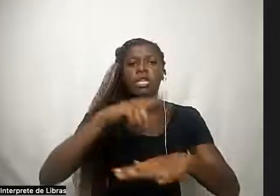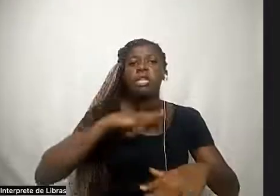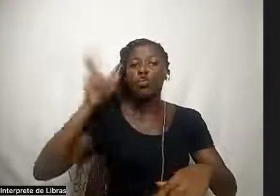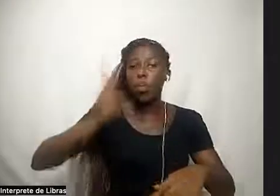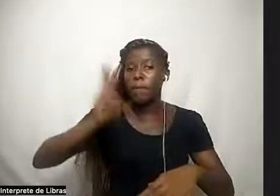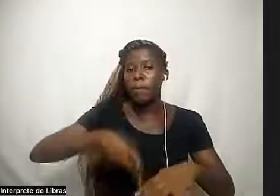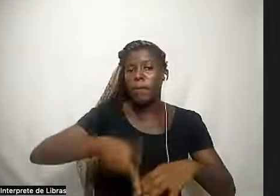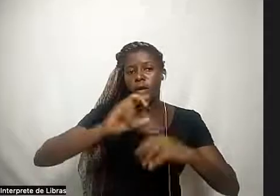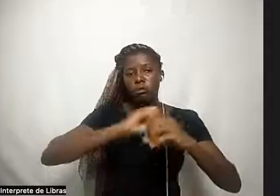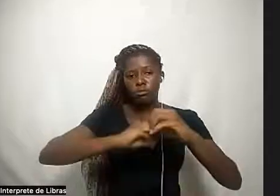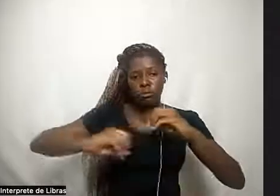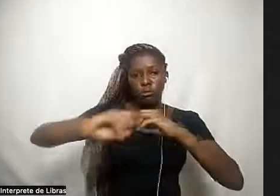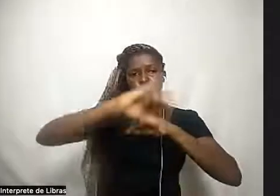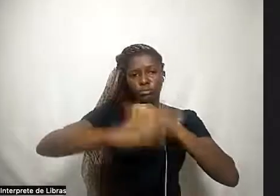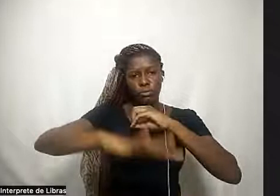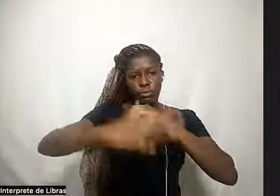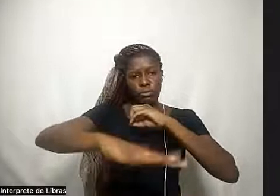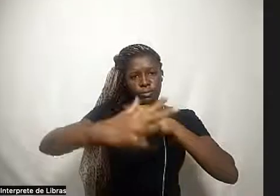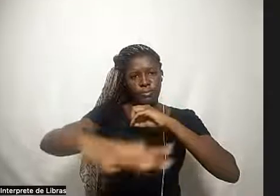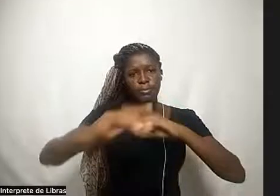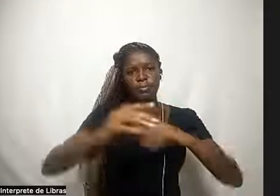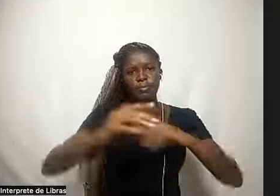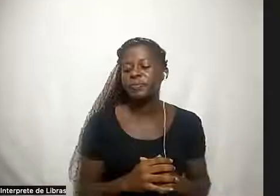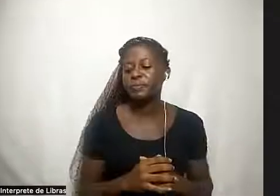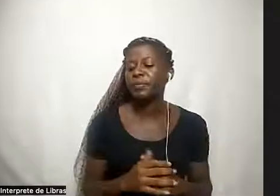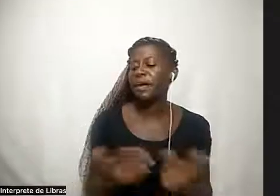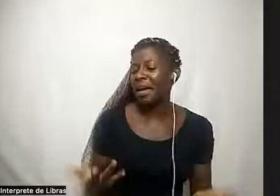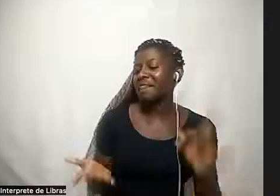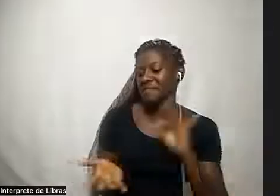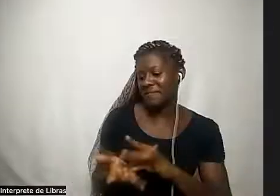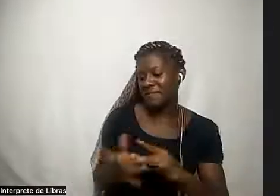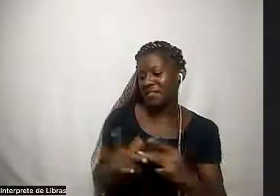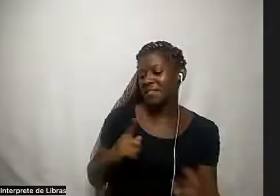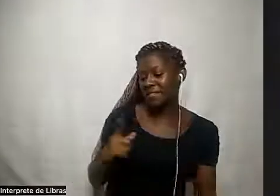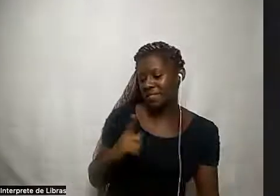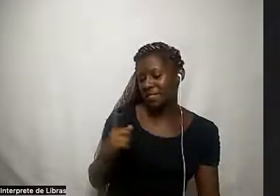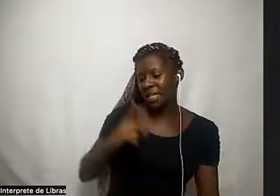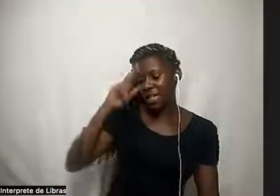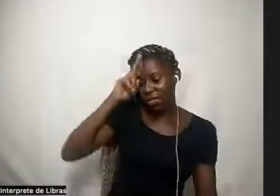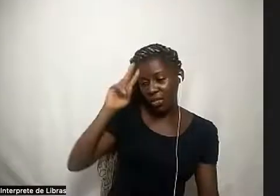Tati, can you share a little bit about your action on that? There's a long story about it, yeah.